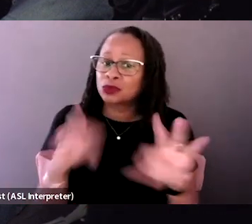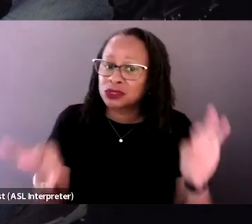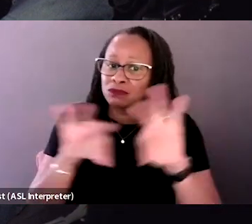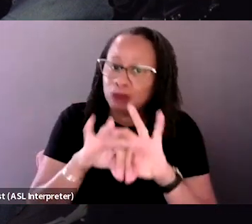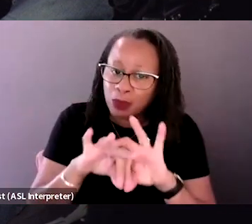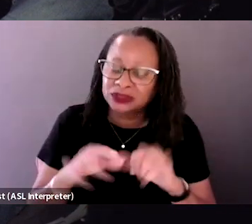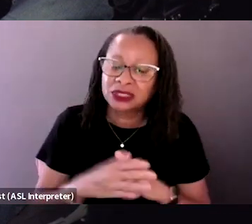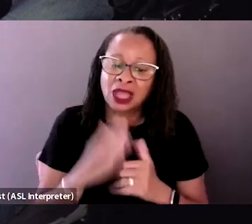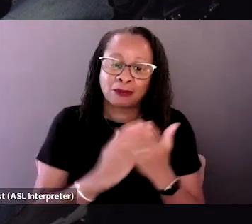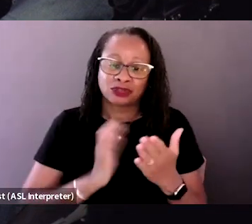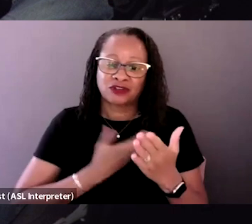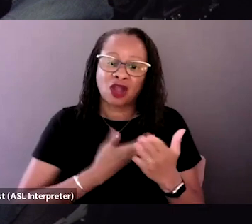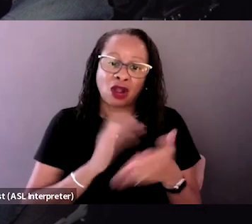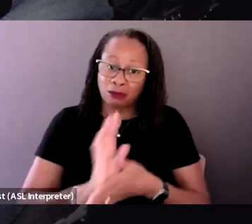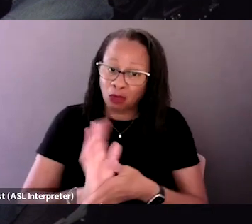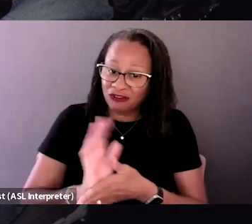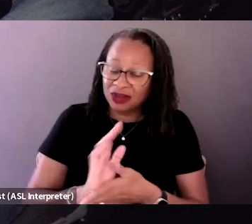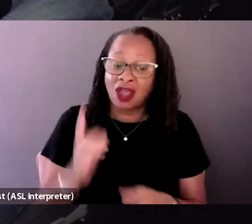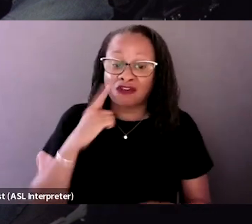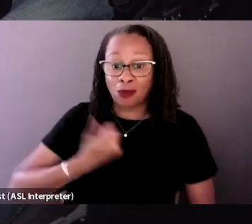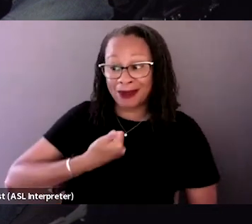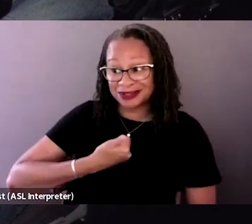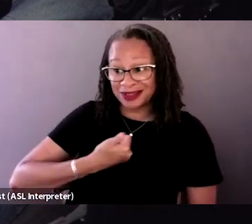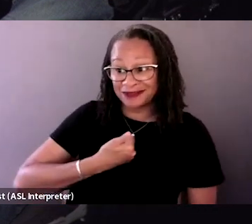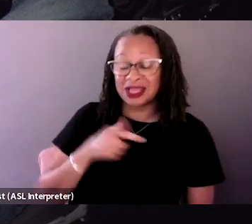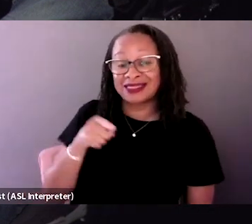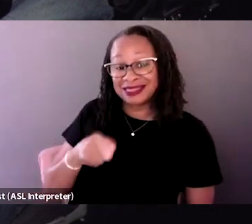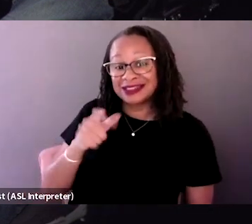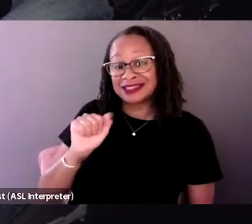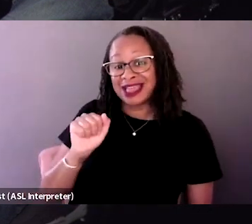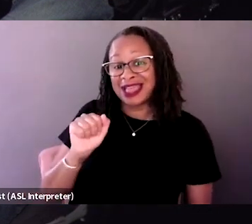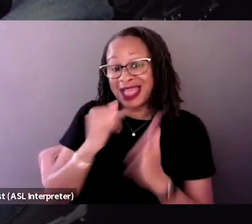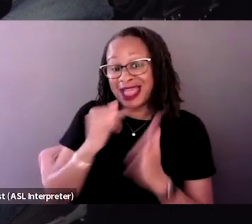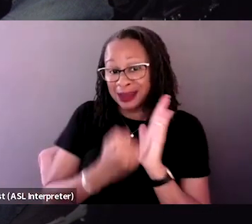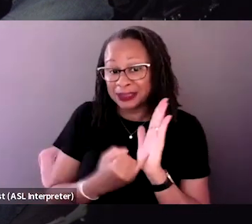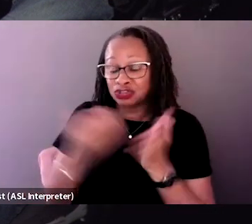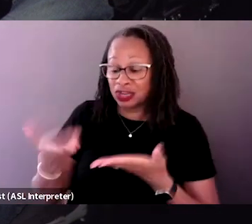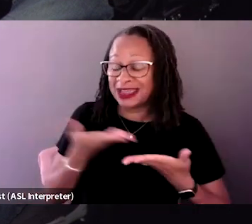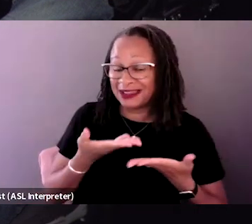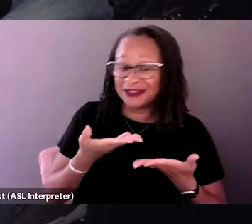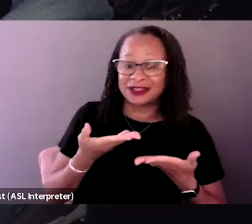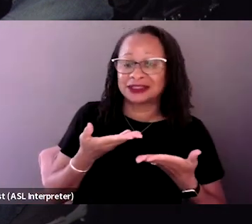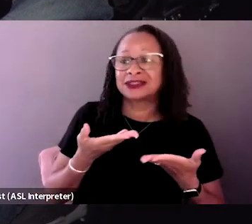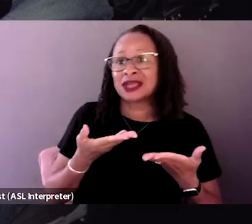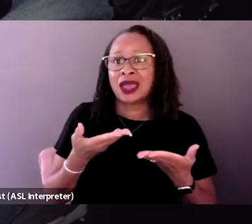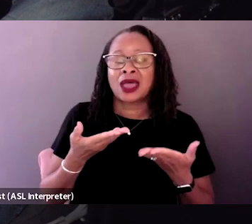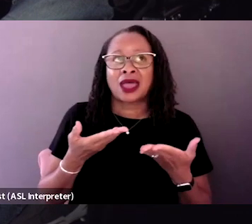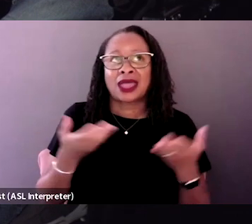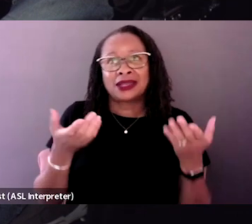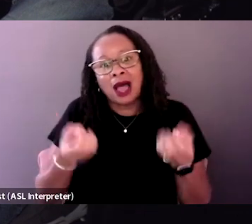of the most important part of our movie. As for me, this animation gave us